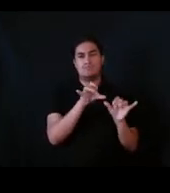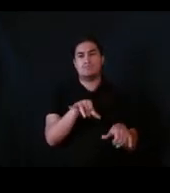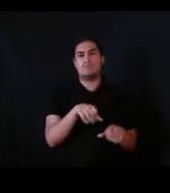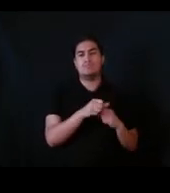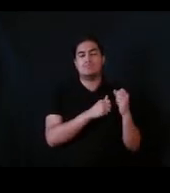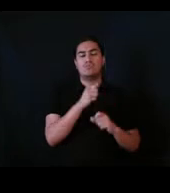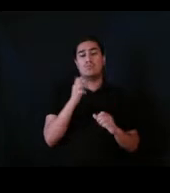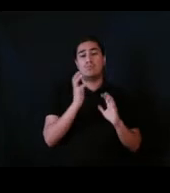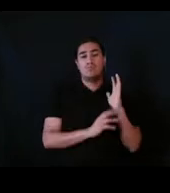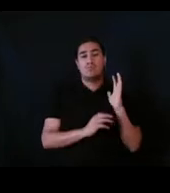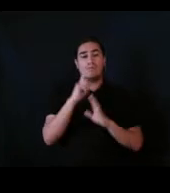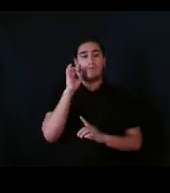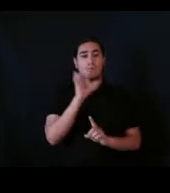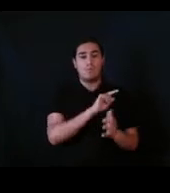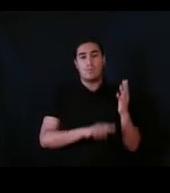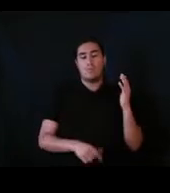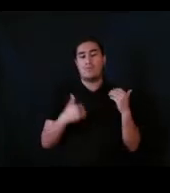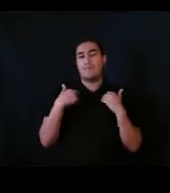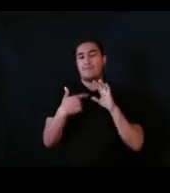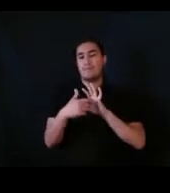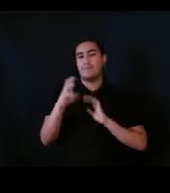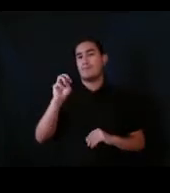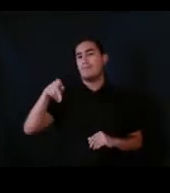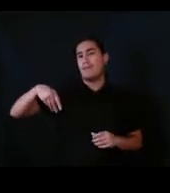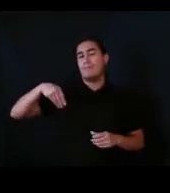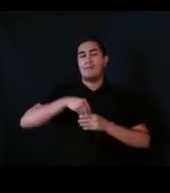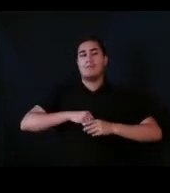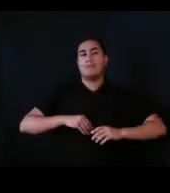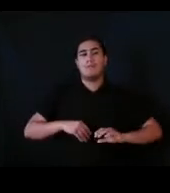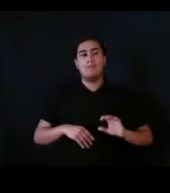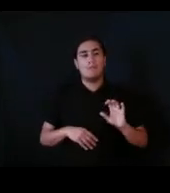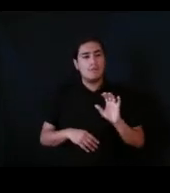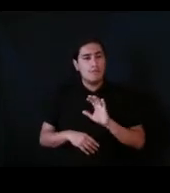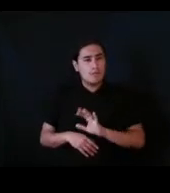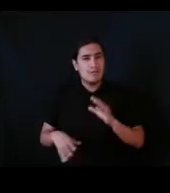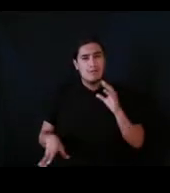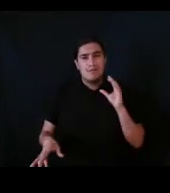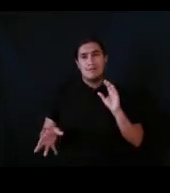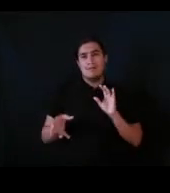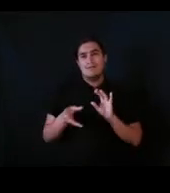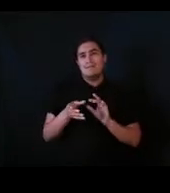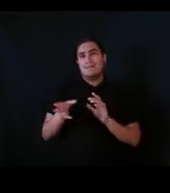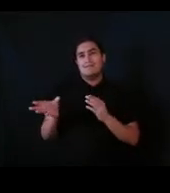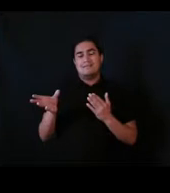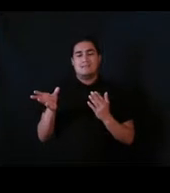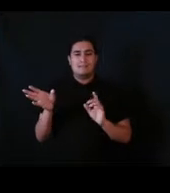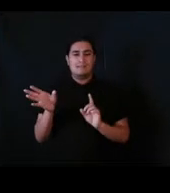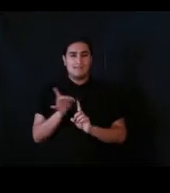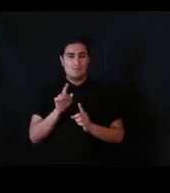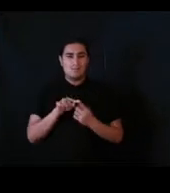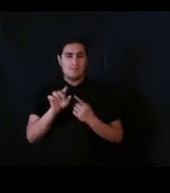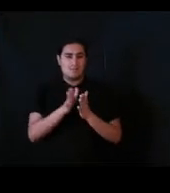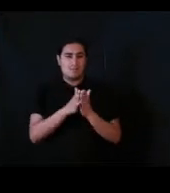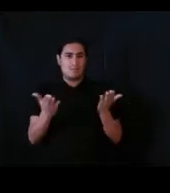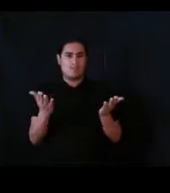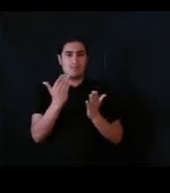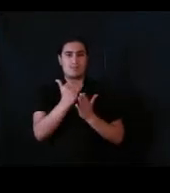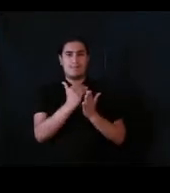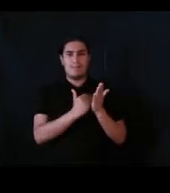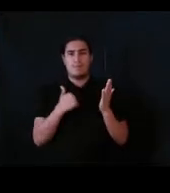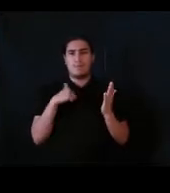corridors there's an example map in the attachment to this book item and so